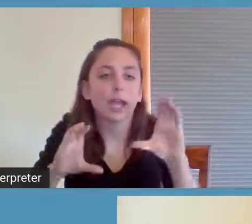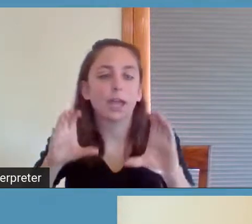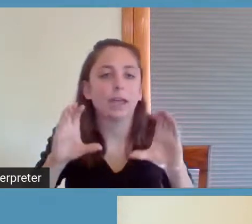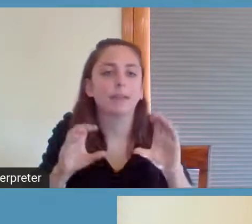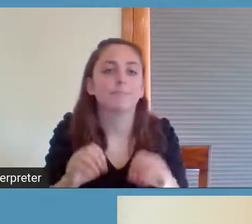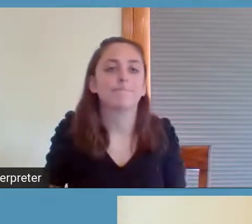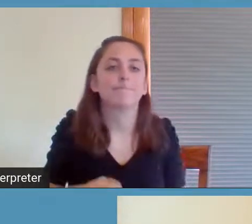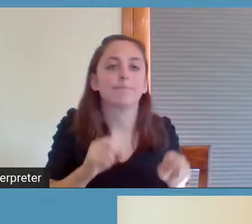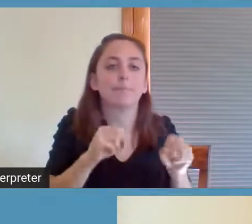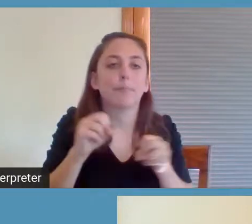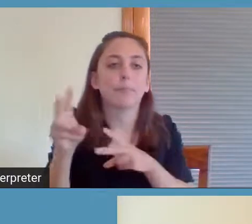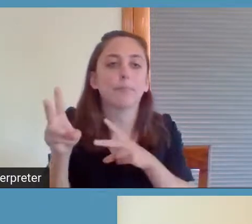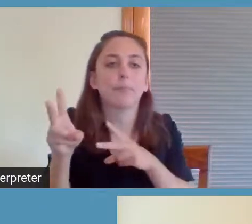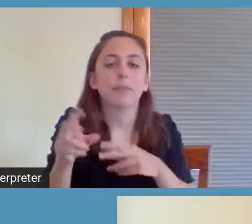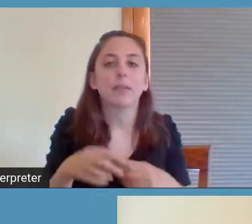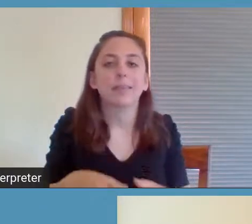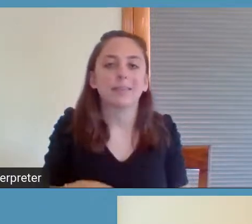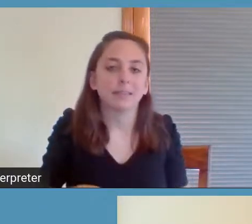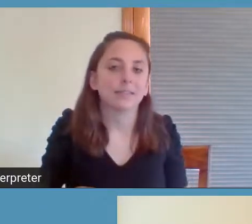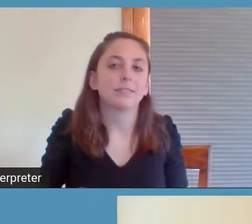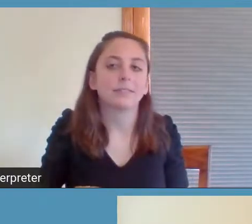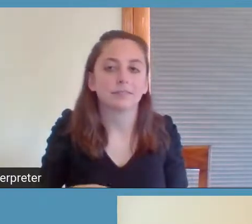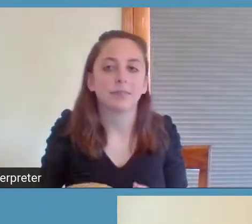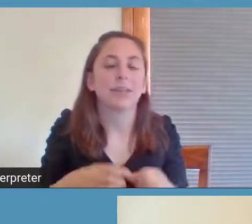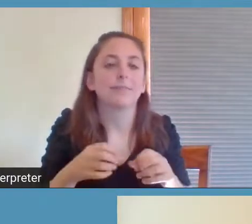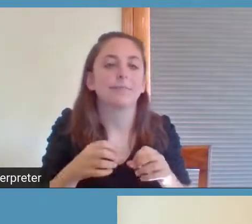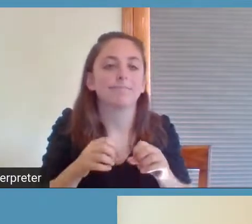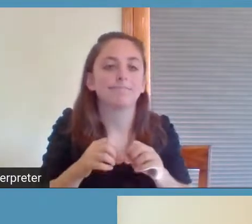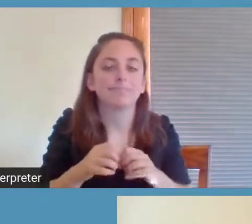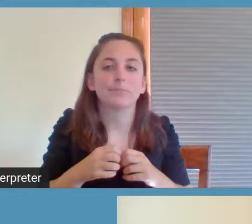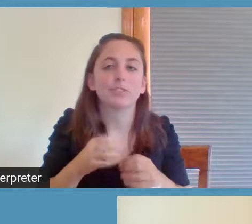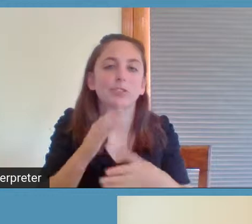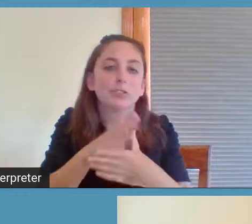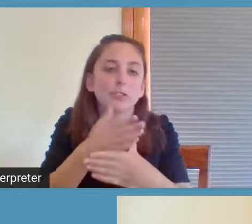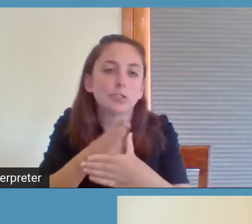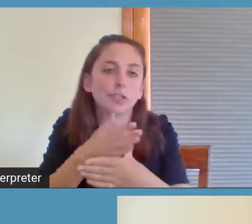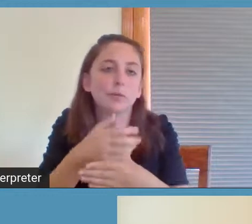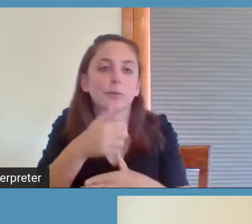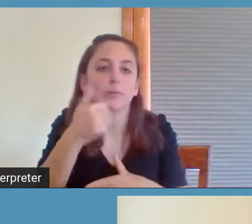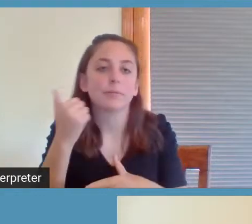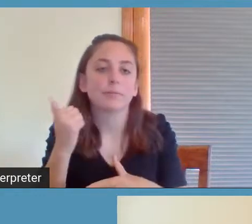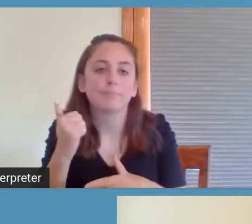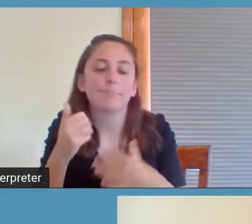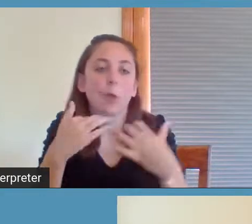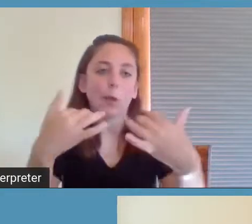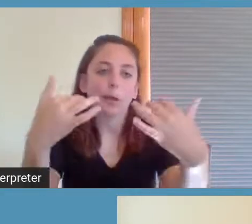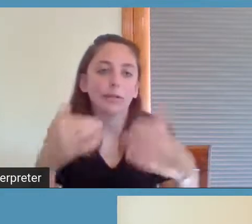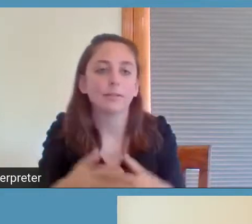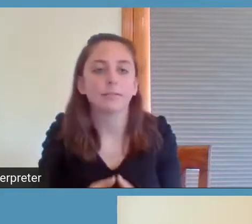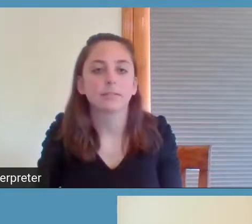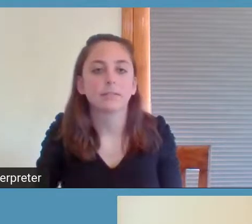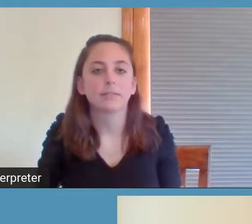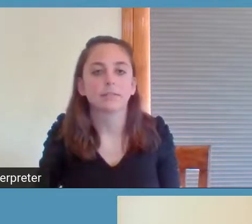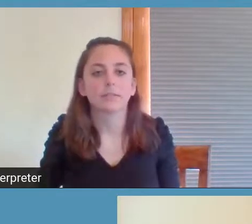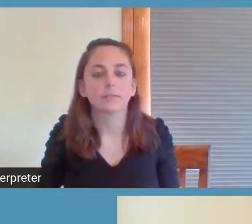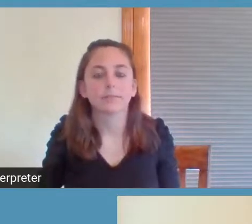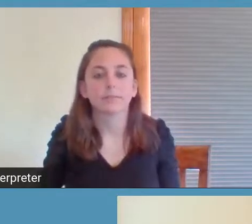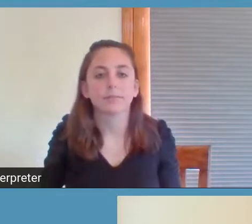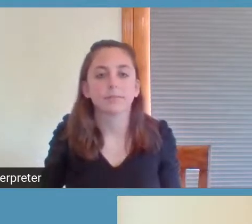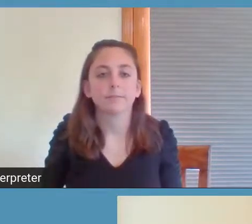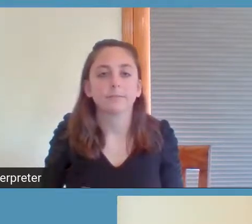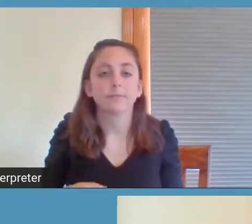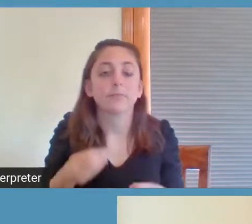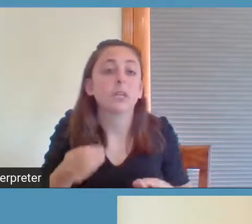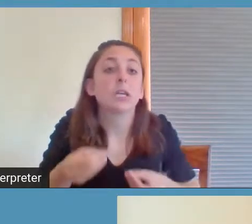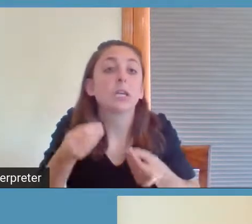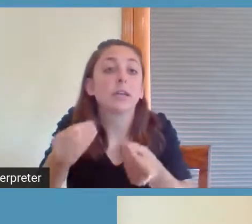too much, but we'll get that out right away. Yeah, there it is. You can actually still go into Consmatrix as well. So I'll give you the hyper allergic article that